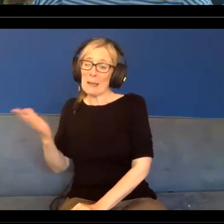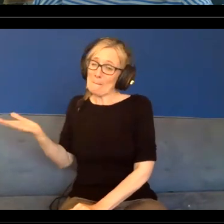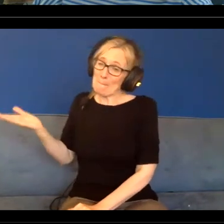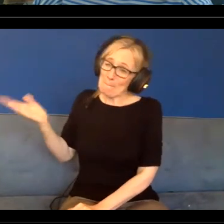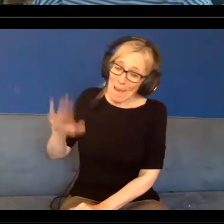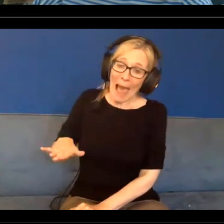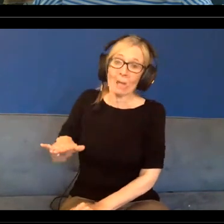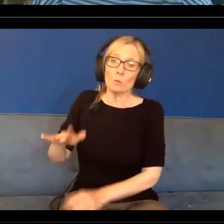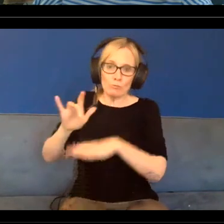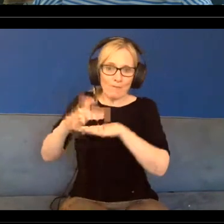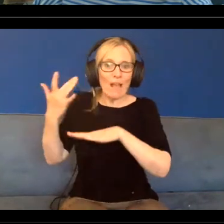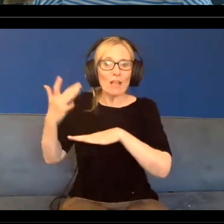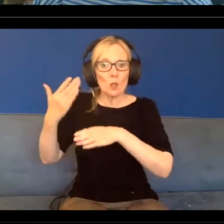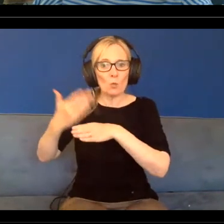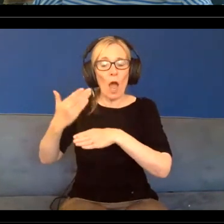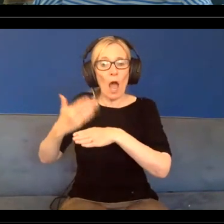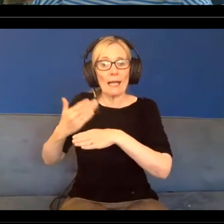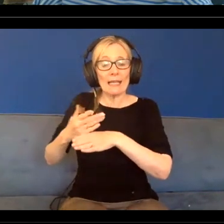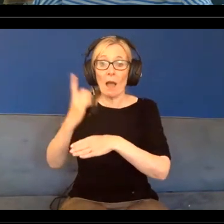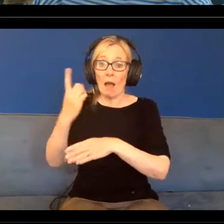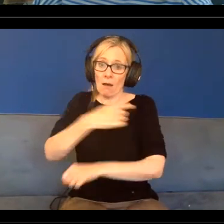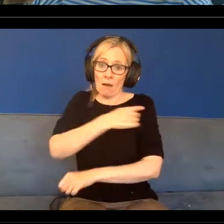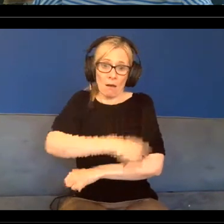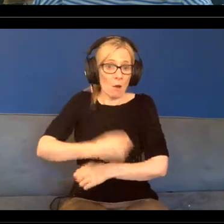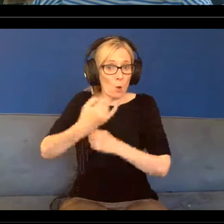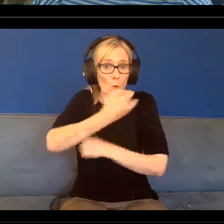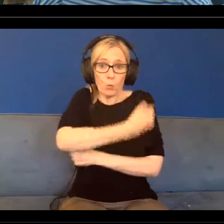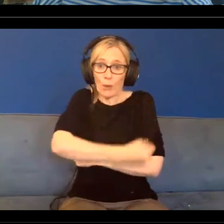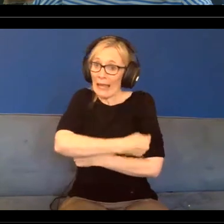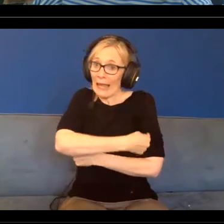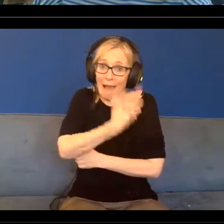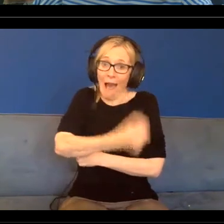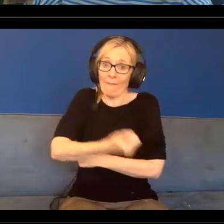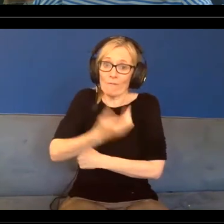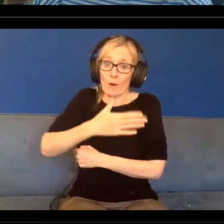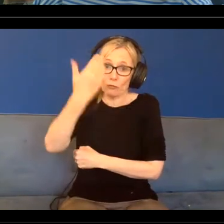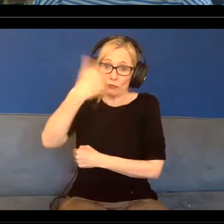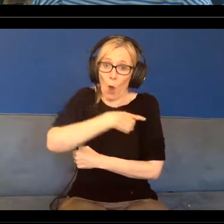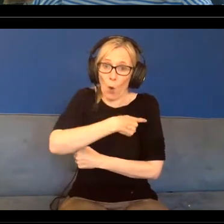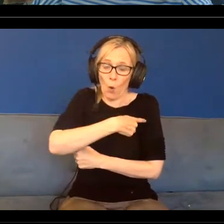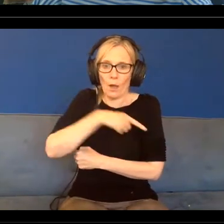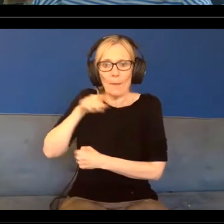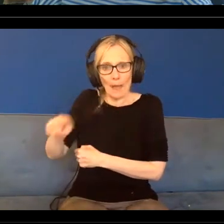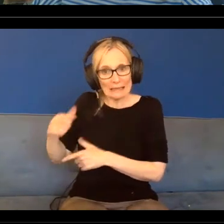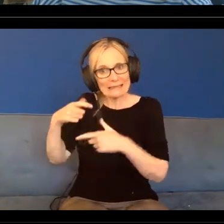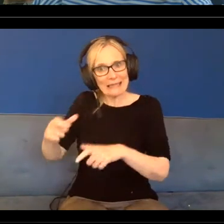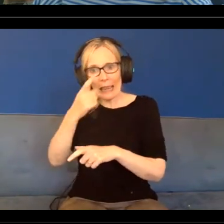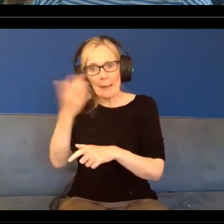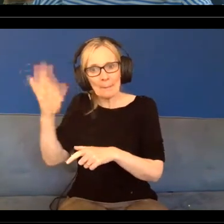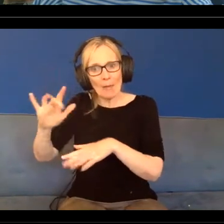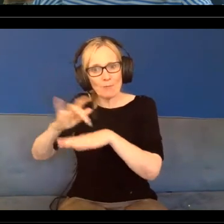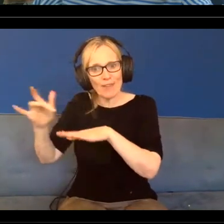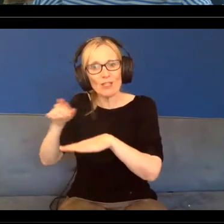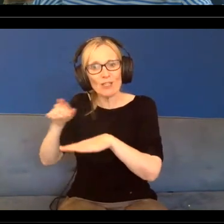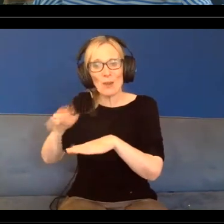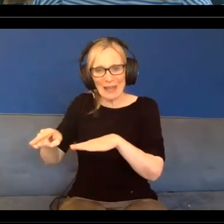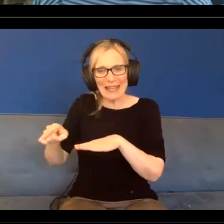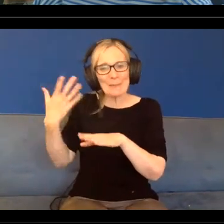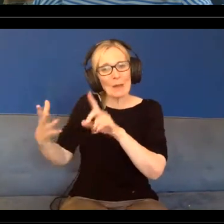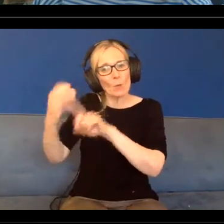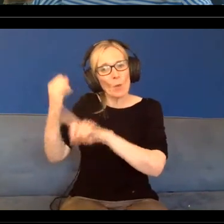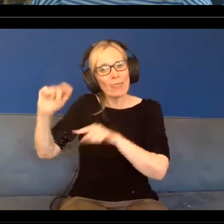significant one-sided weakness. And it's really important that those people are able to come